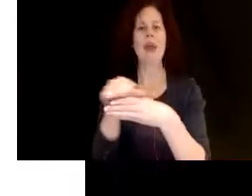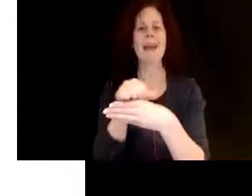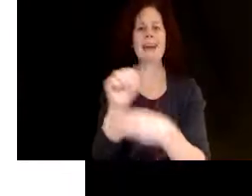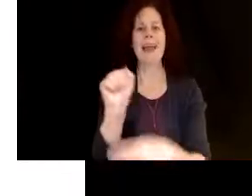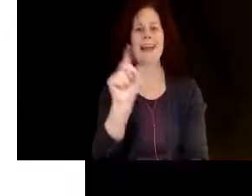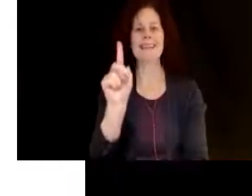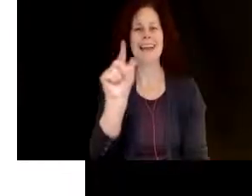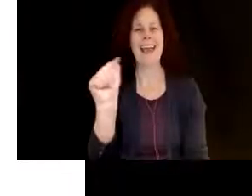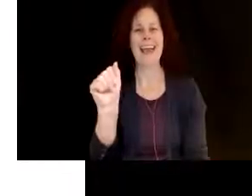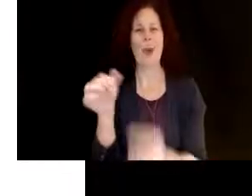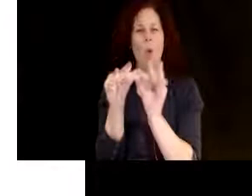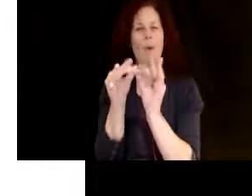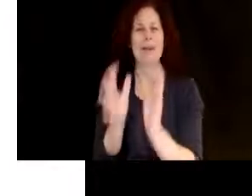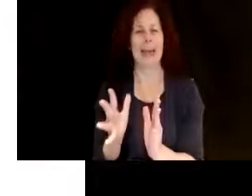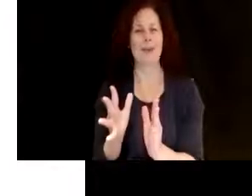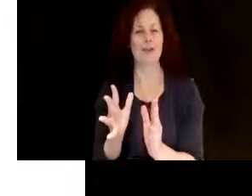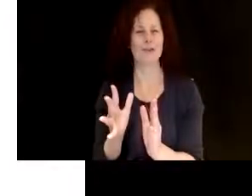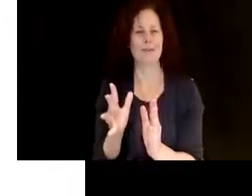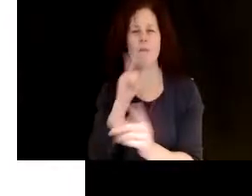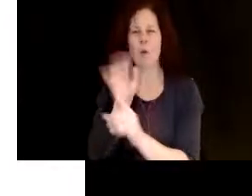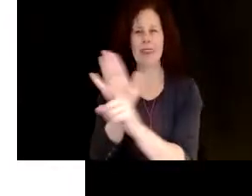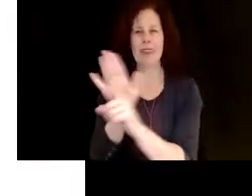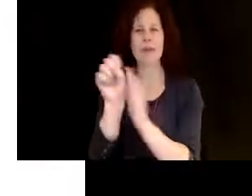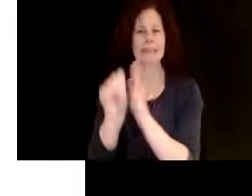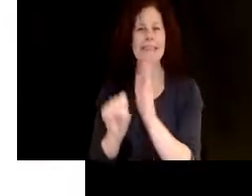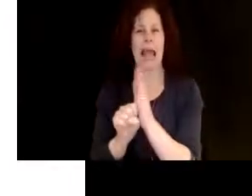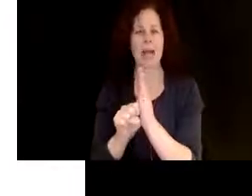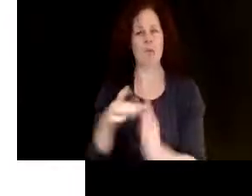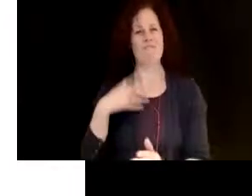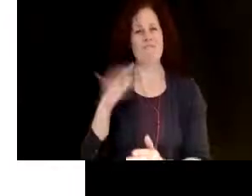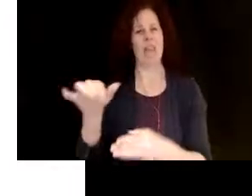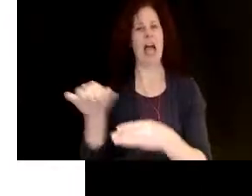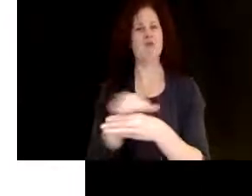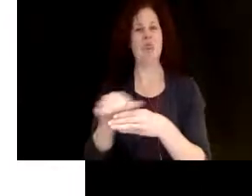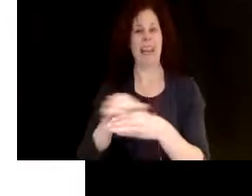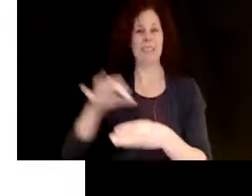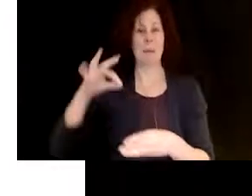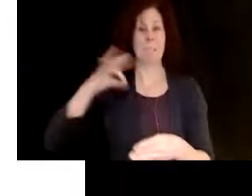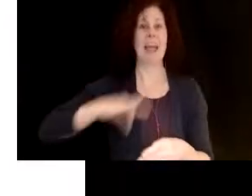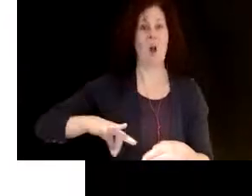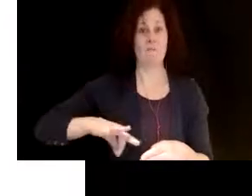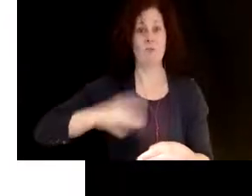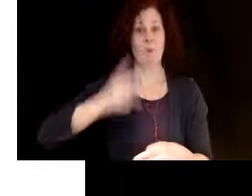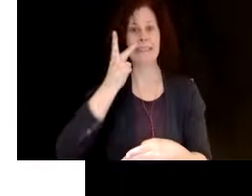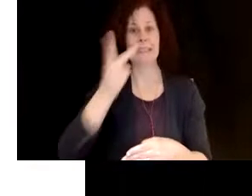and we think that that thing likely has been paying off. Next slide.